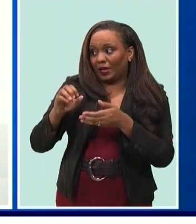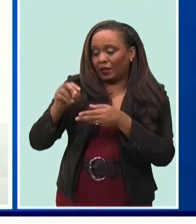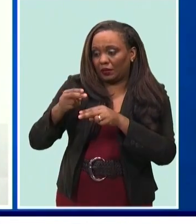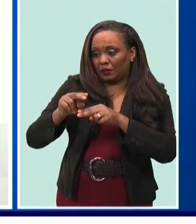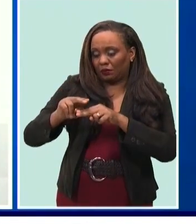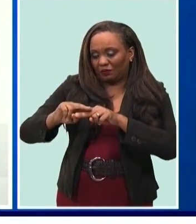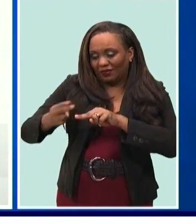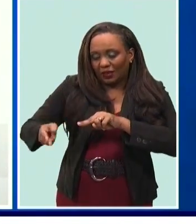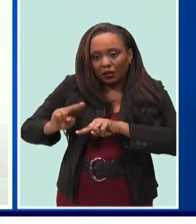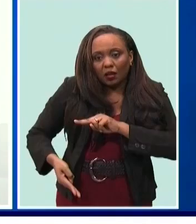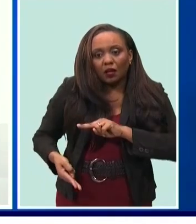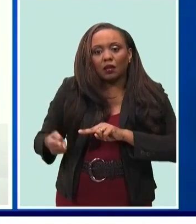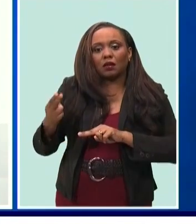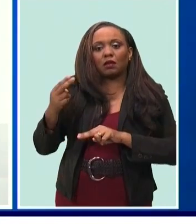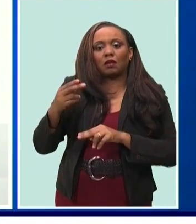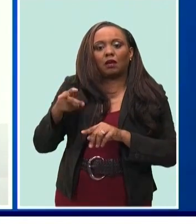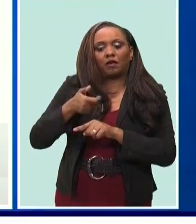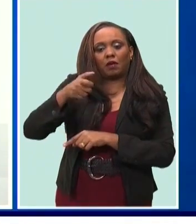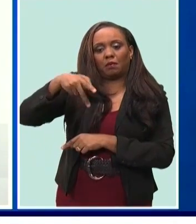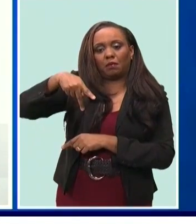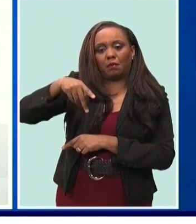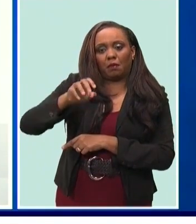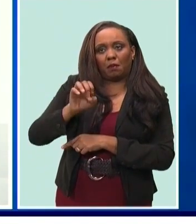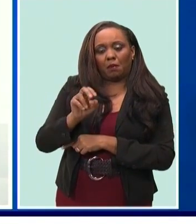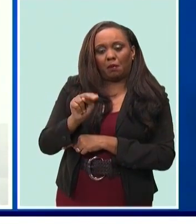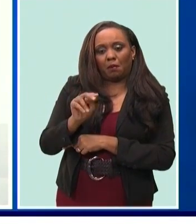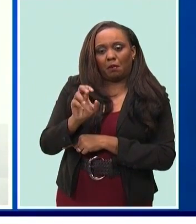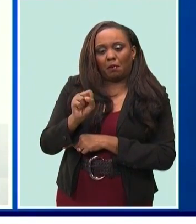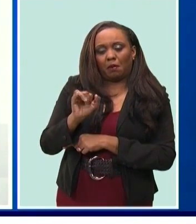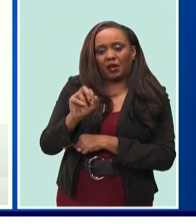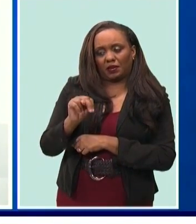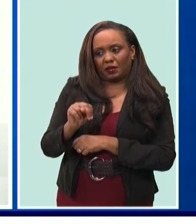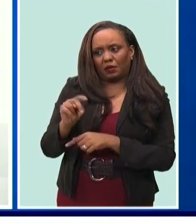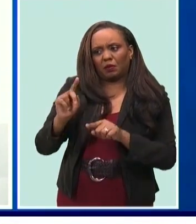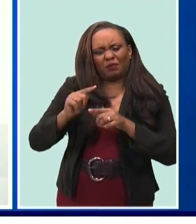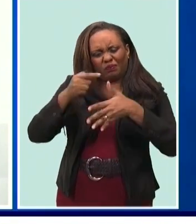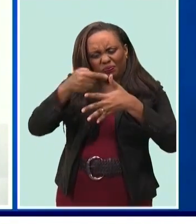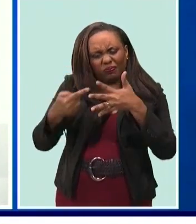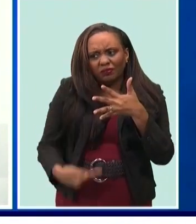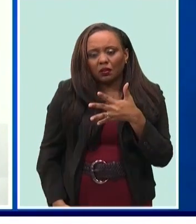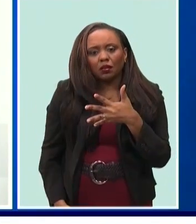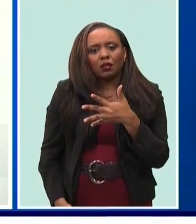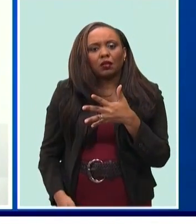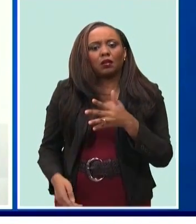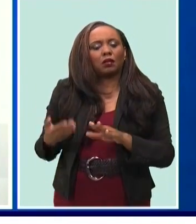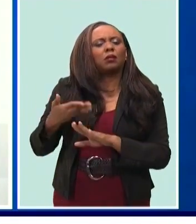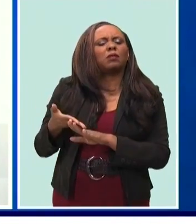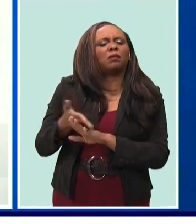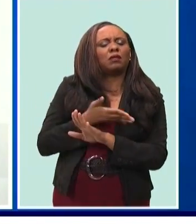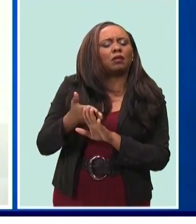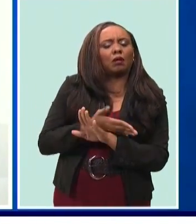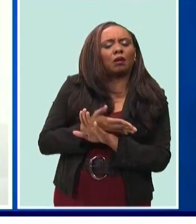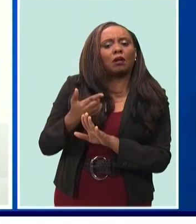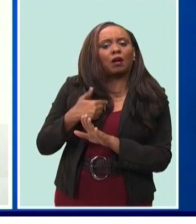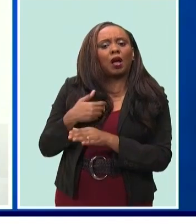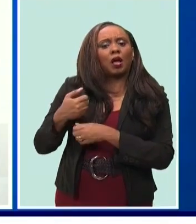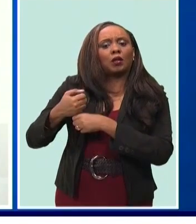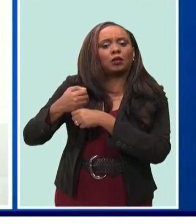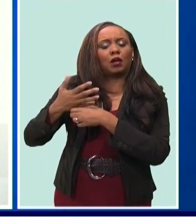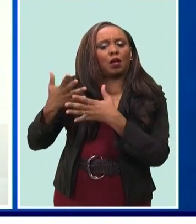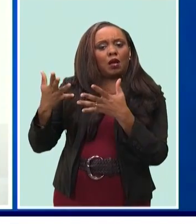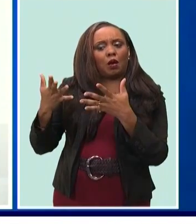etc. So there are a whole slew of things that will come. But before that, I've started lobbying for what the